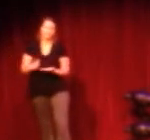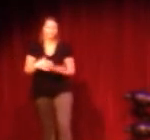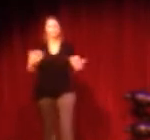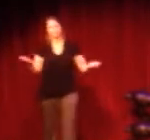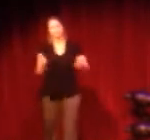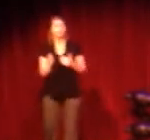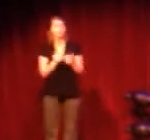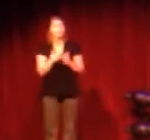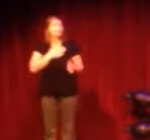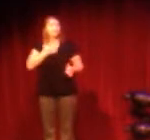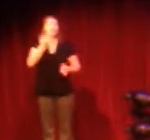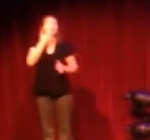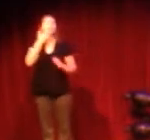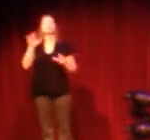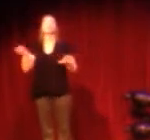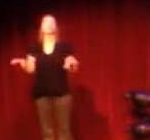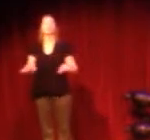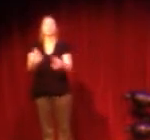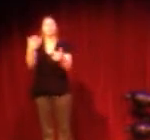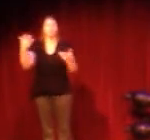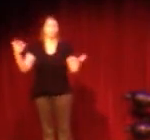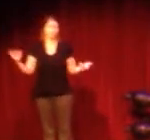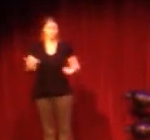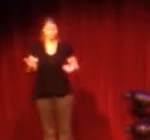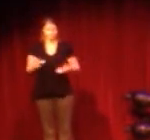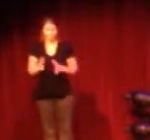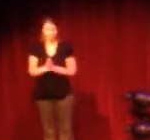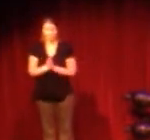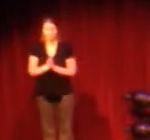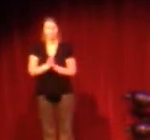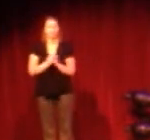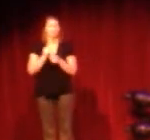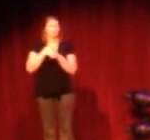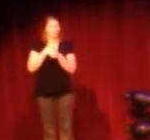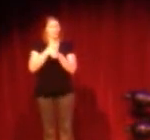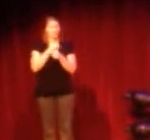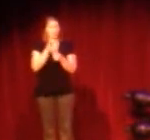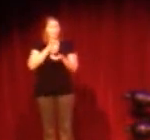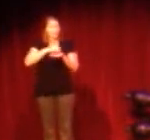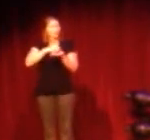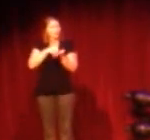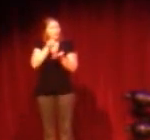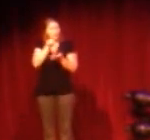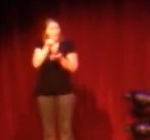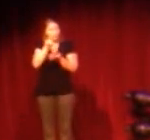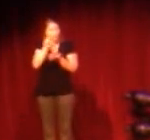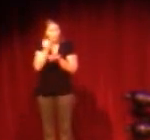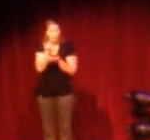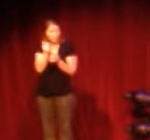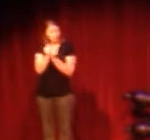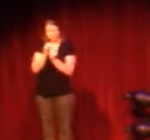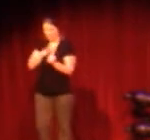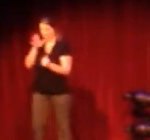my favorite thing to do in the entire world is to make a giant bowl of cookie dough with my mom. But yeah,